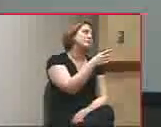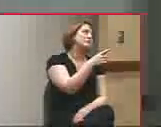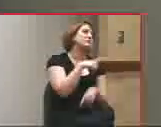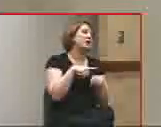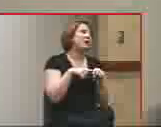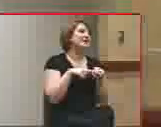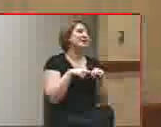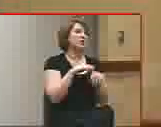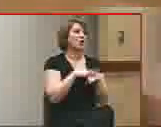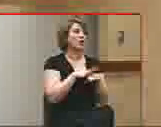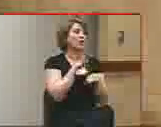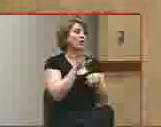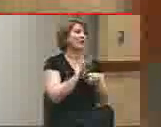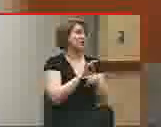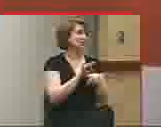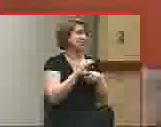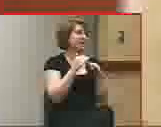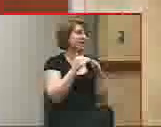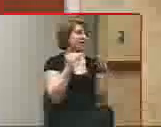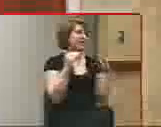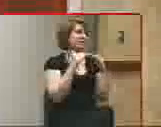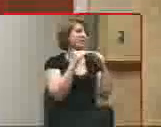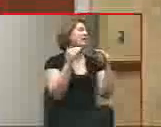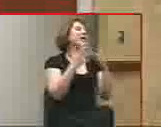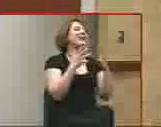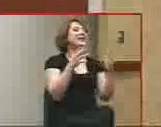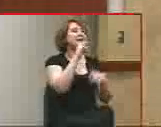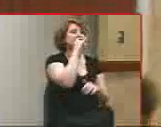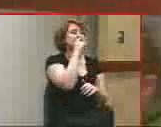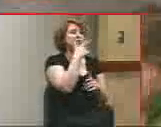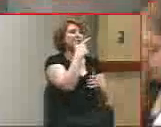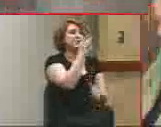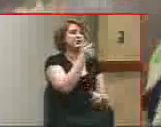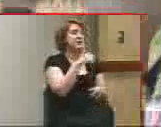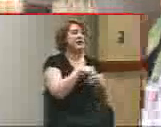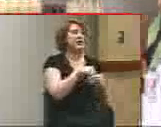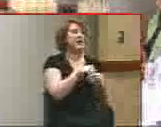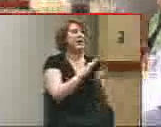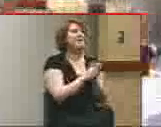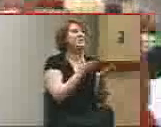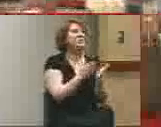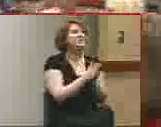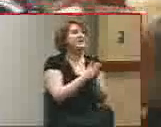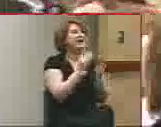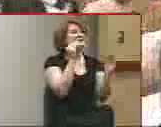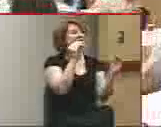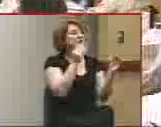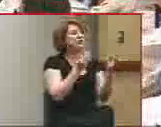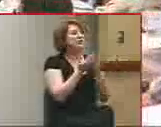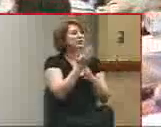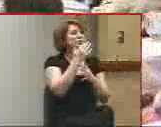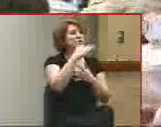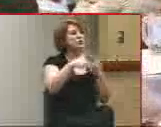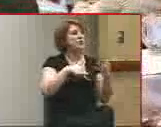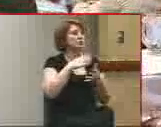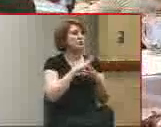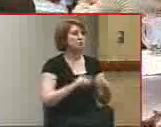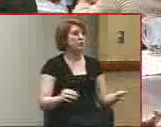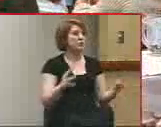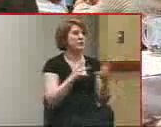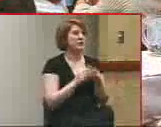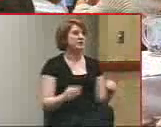Depending on what her functioning level is, we have a lot of kids who are really using both of these social stories, teachers and social stories. Okay, so can you give